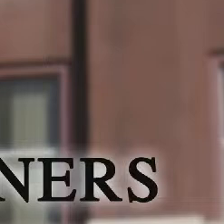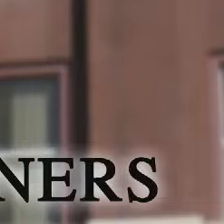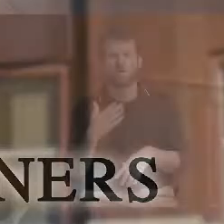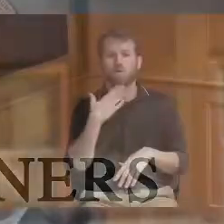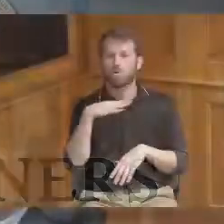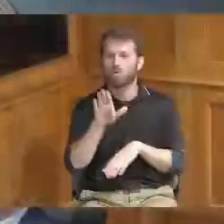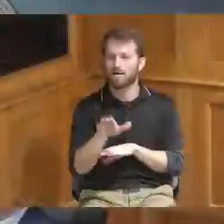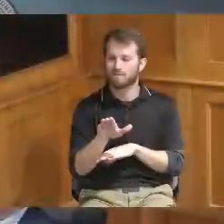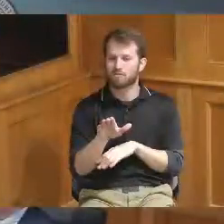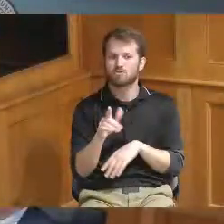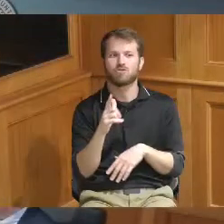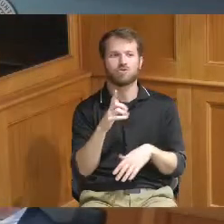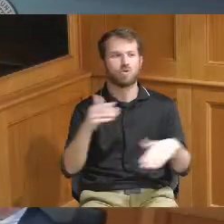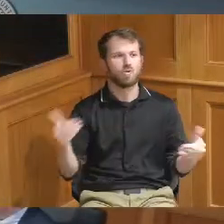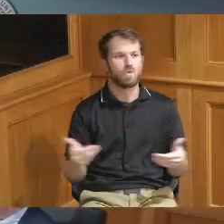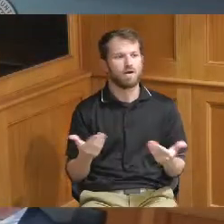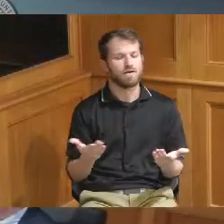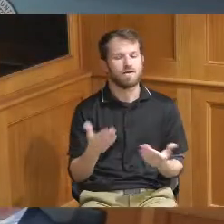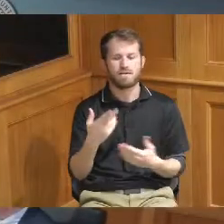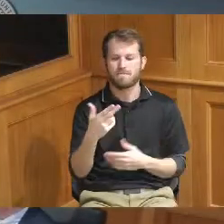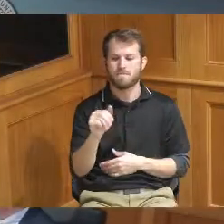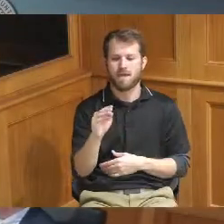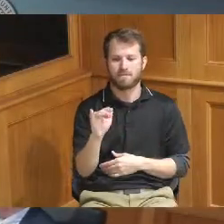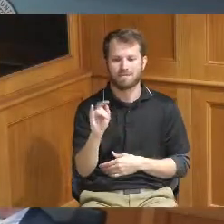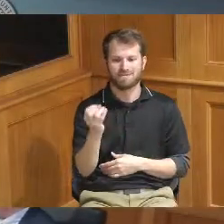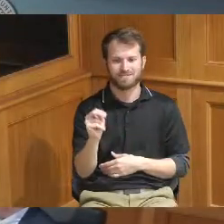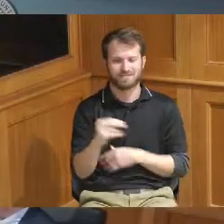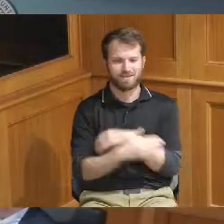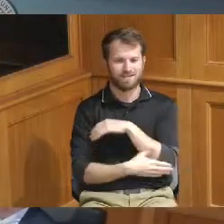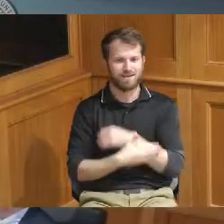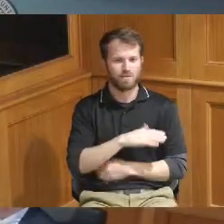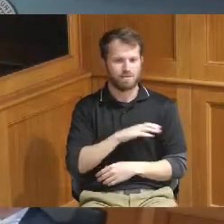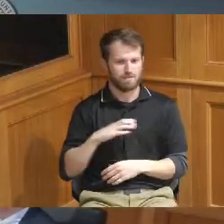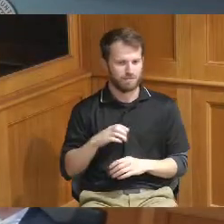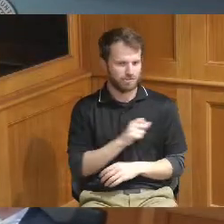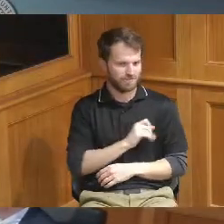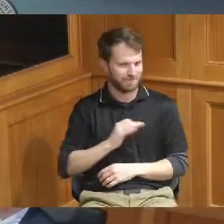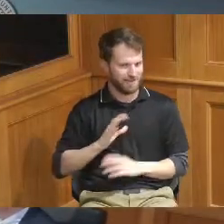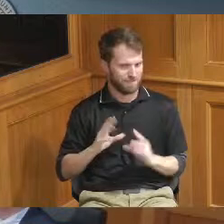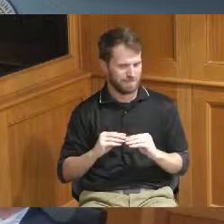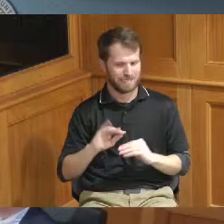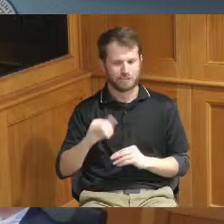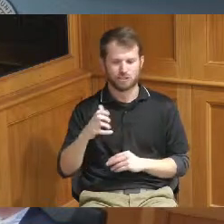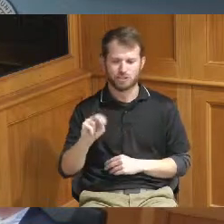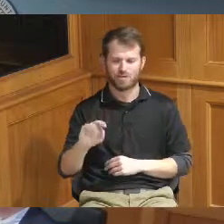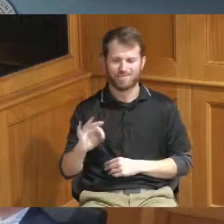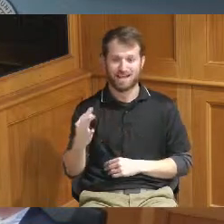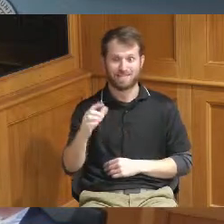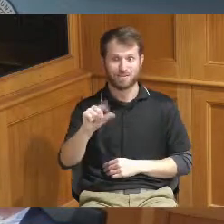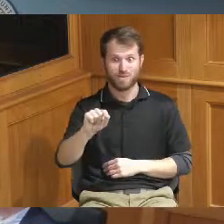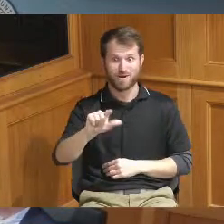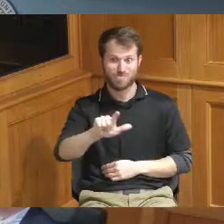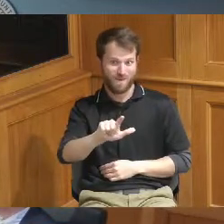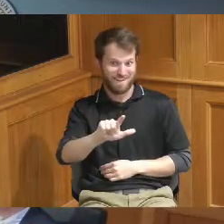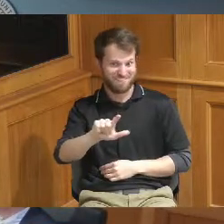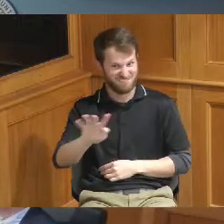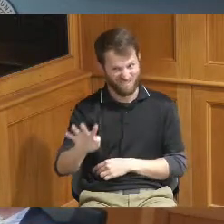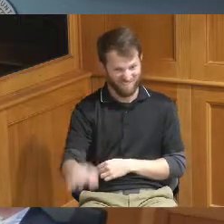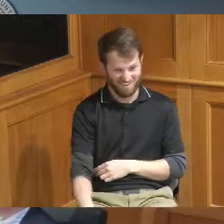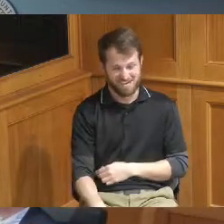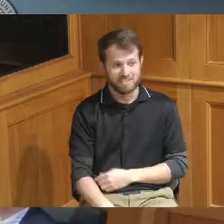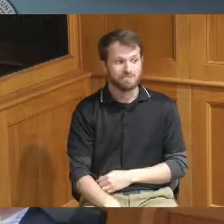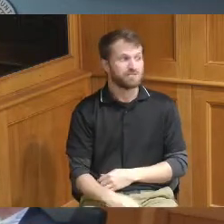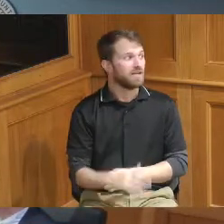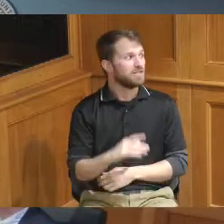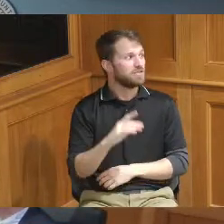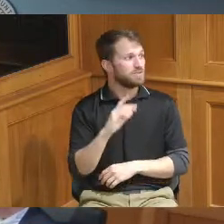Good afternoon. Welcome to the Hamilton County Commission staff meeting, January 9th, 2024. And I'm